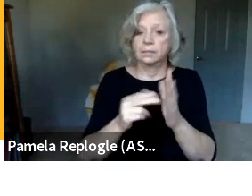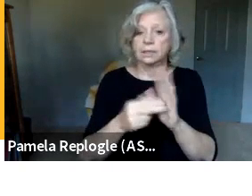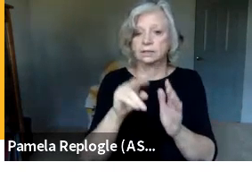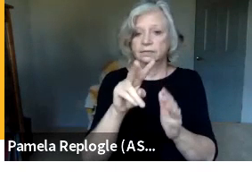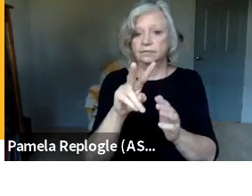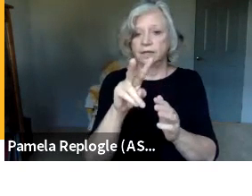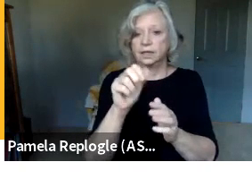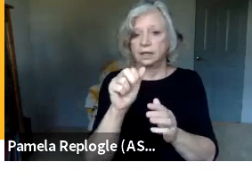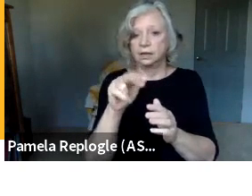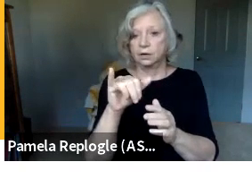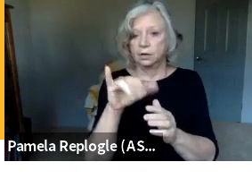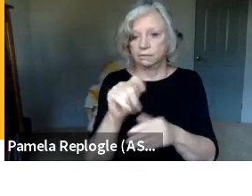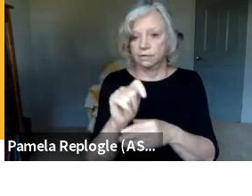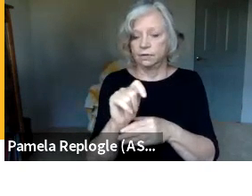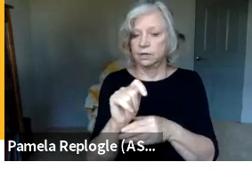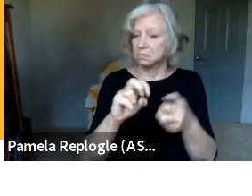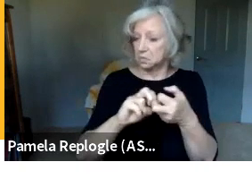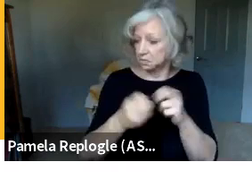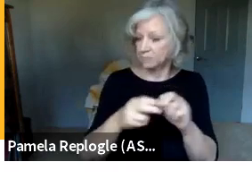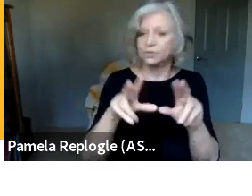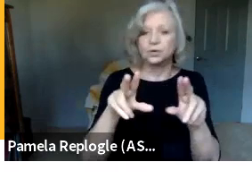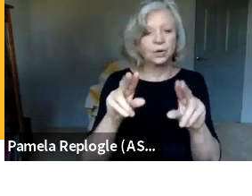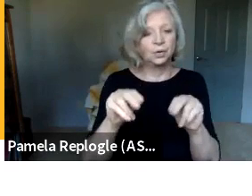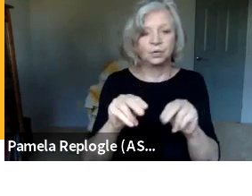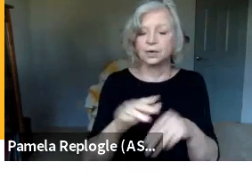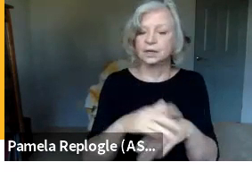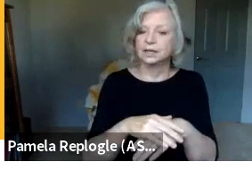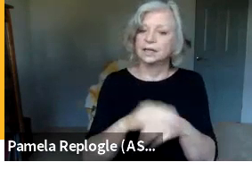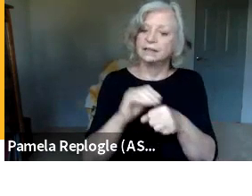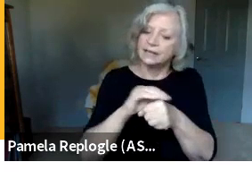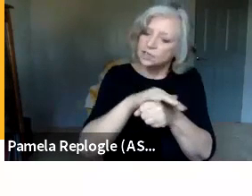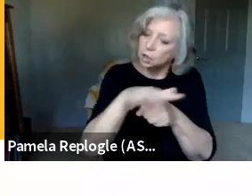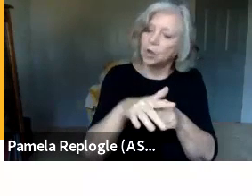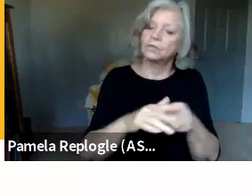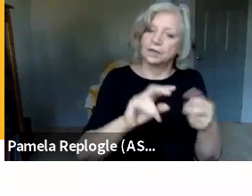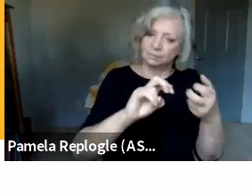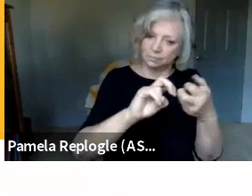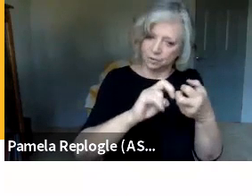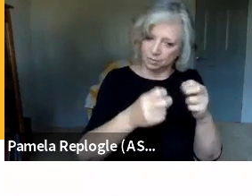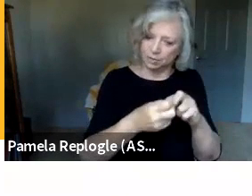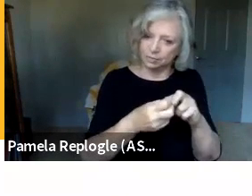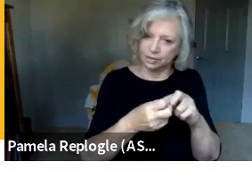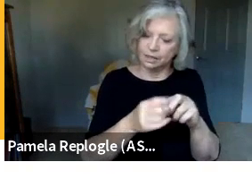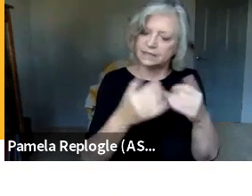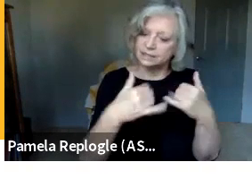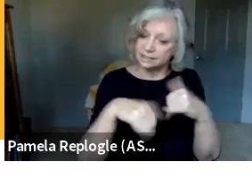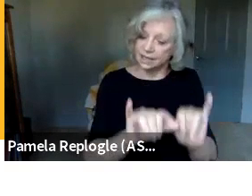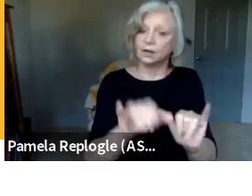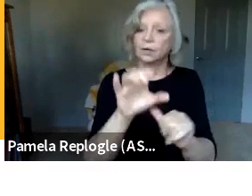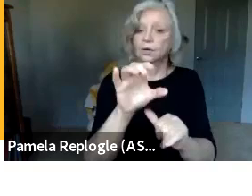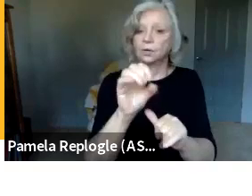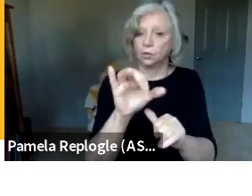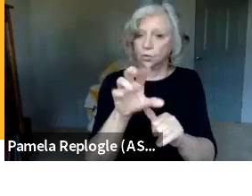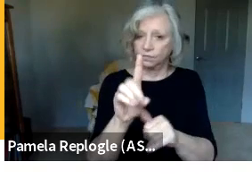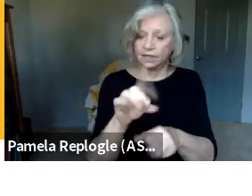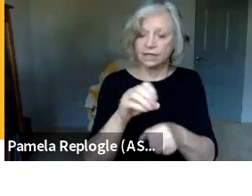think of that more broadly. That's just a COVID issue. All these variants they're still COVID, and they may differ in